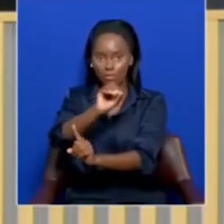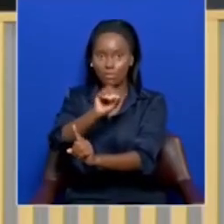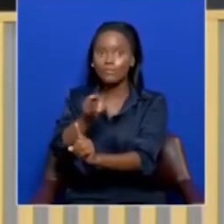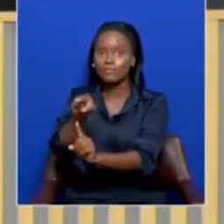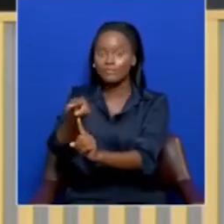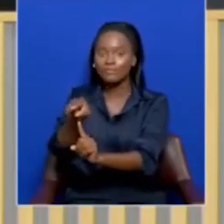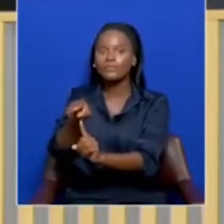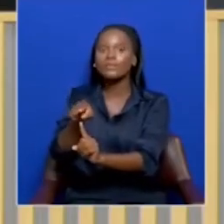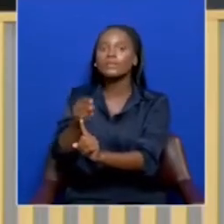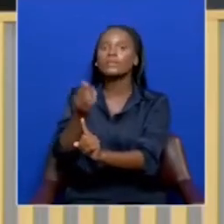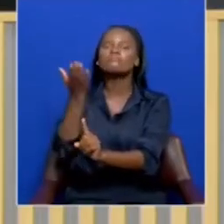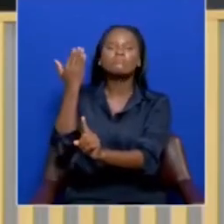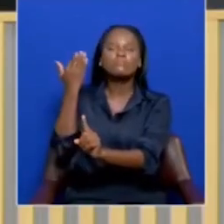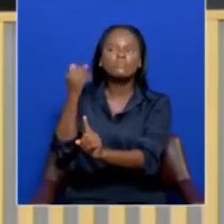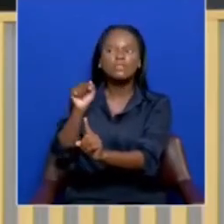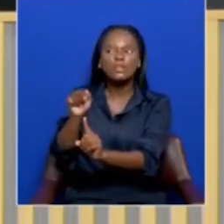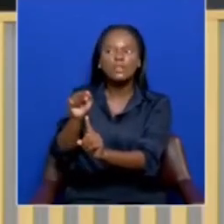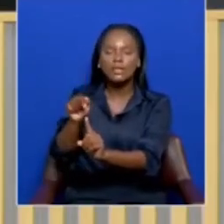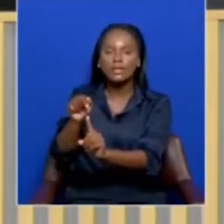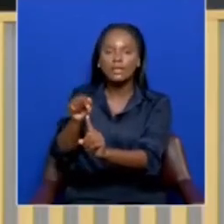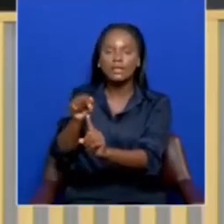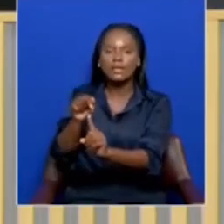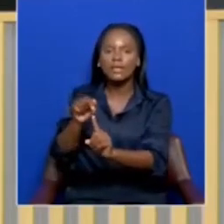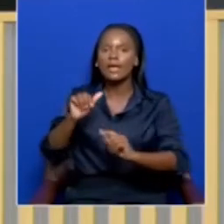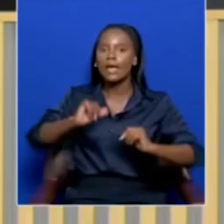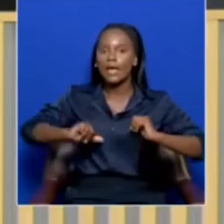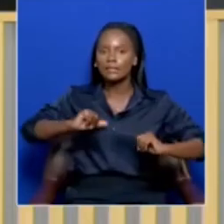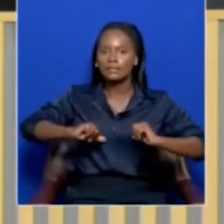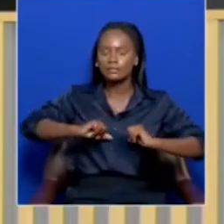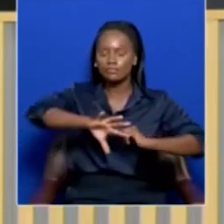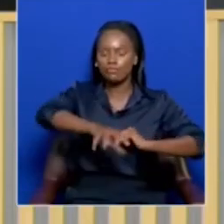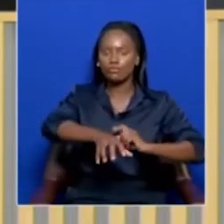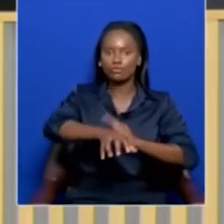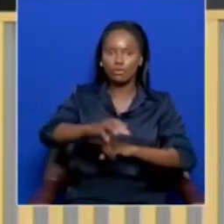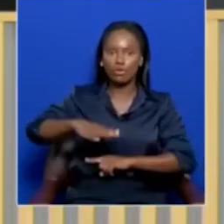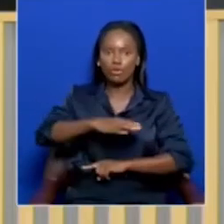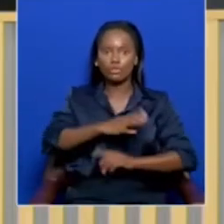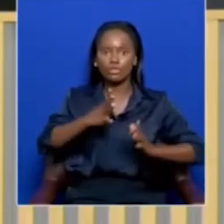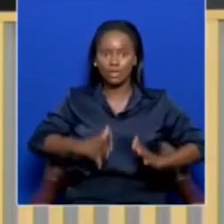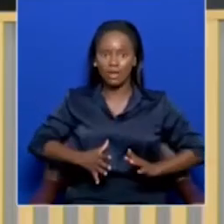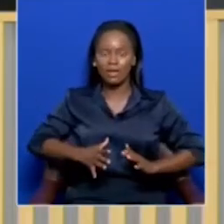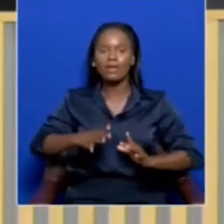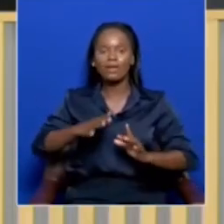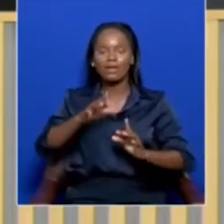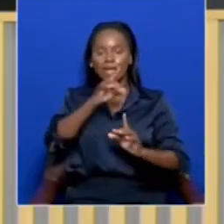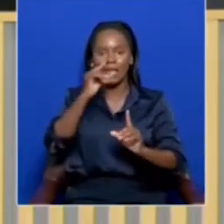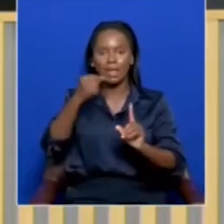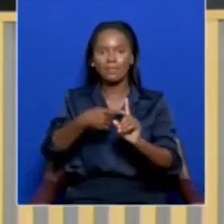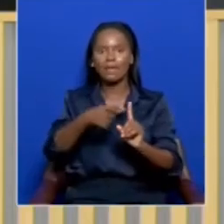acting provincial commissioner, which was General Langa. So General Kumalo was